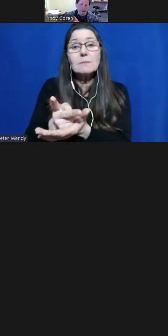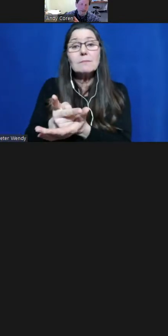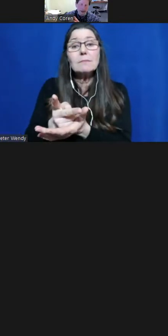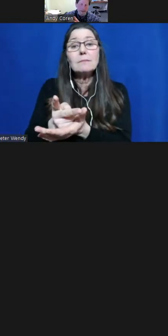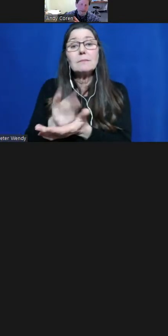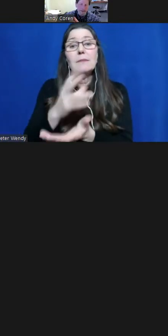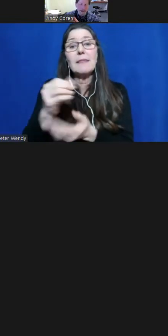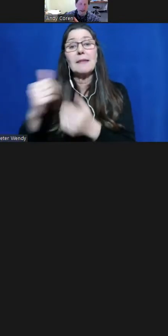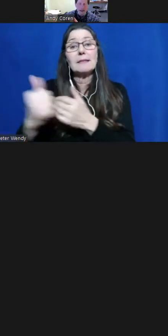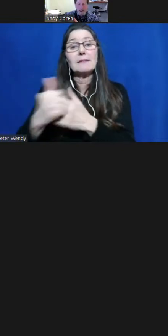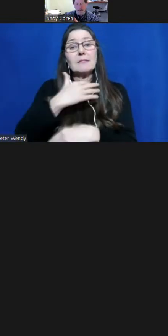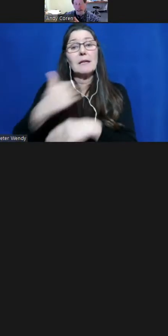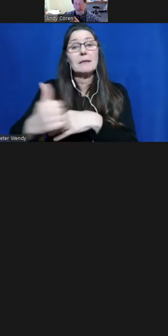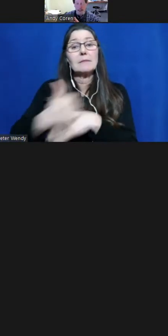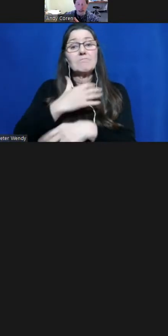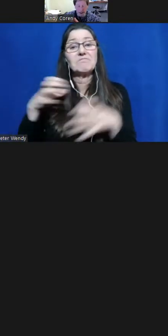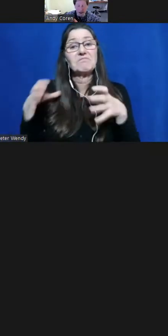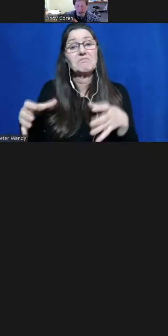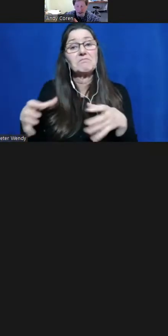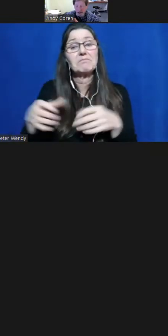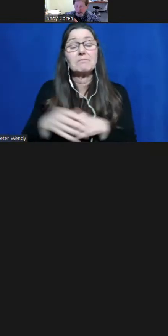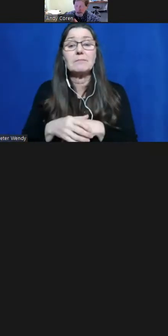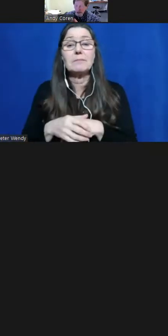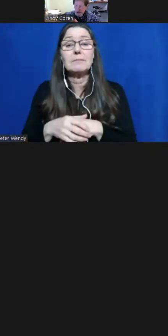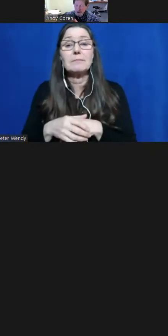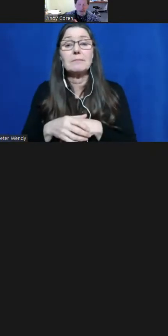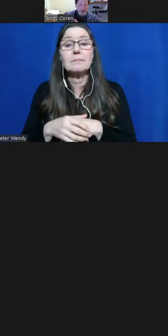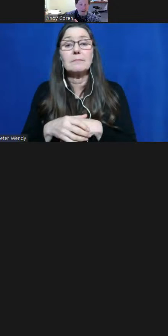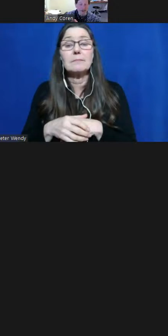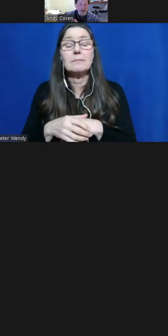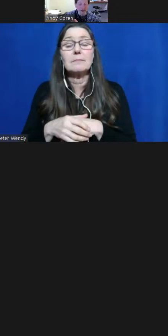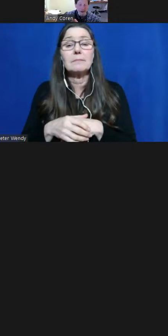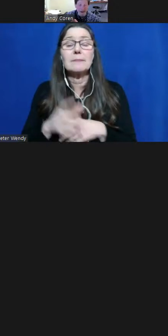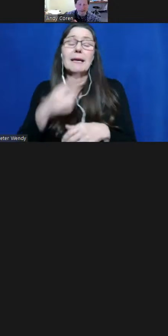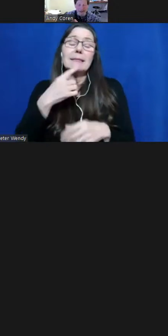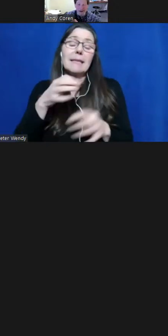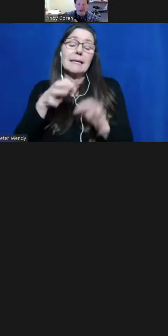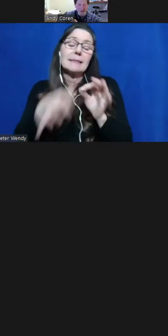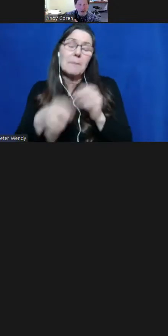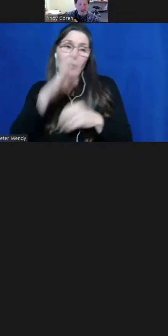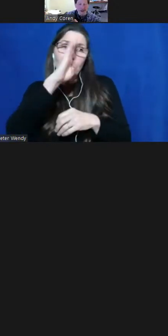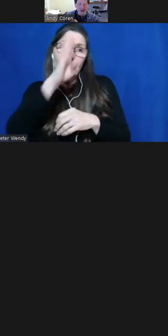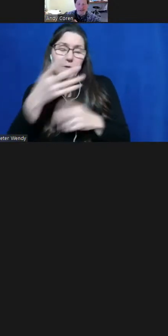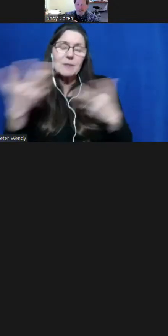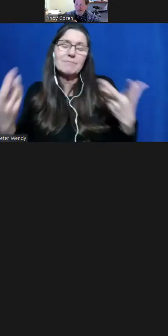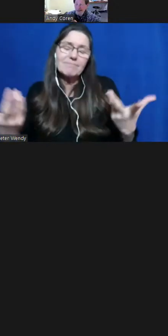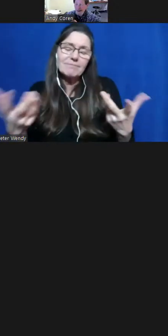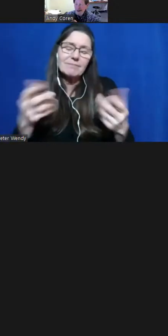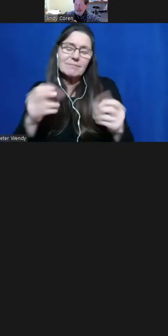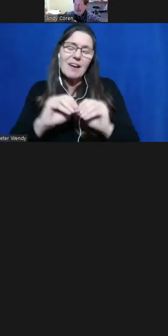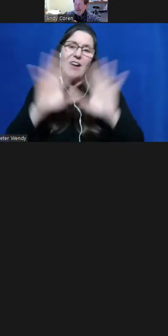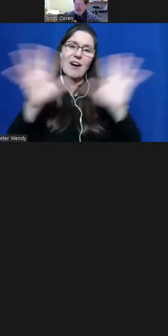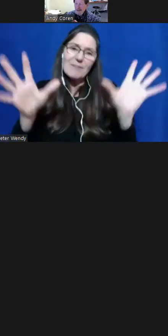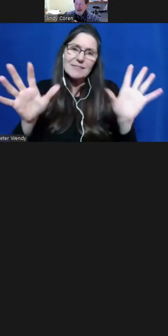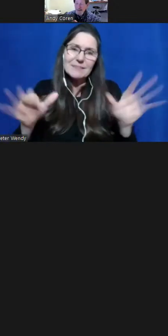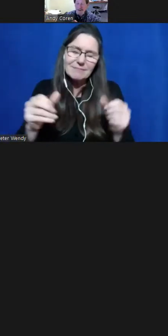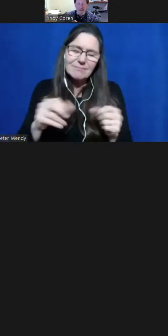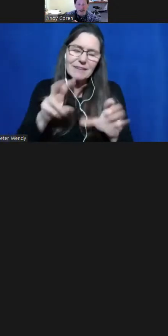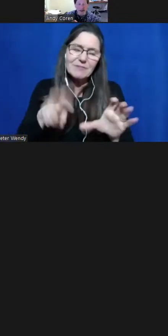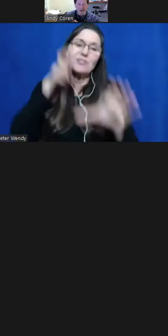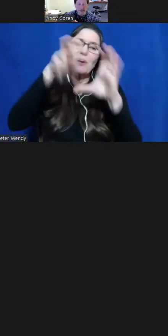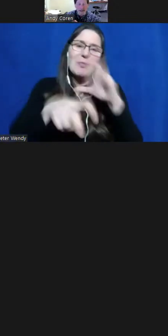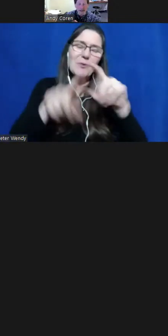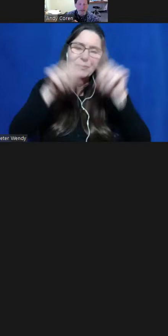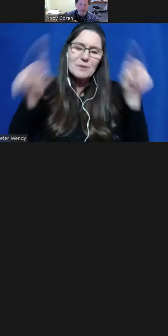get shipments of them. As I say, simple and straightforward. I mean, there are some hoops to jump through. Let me be honest. But